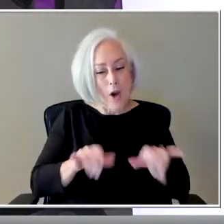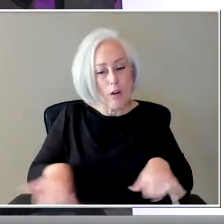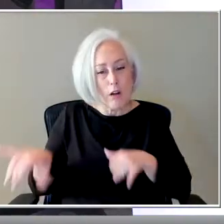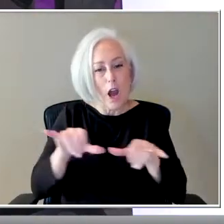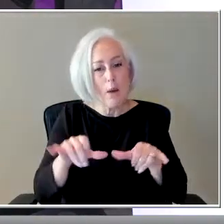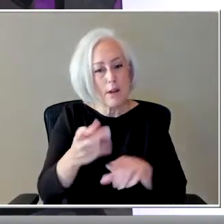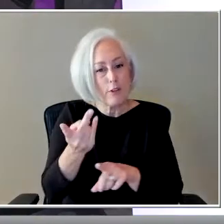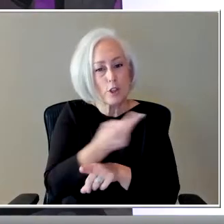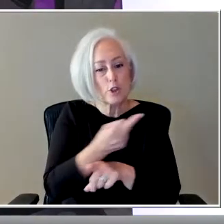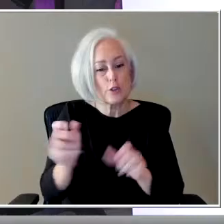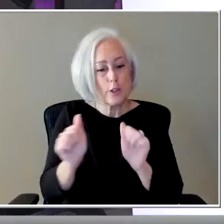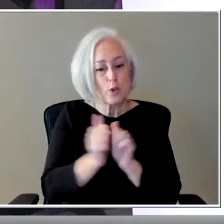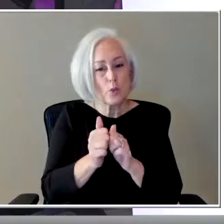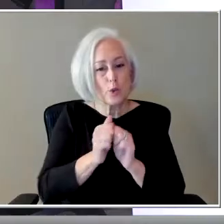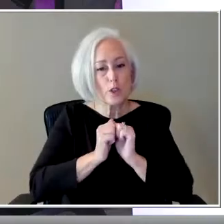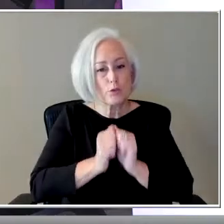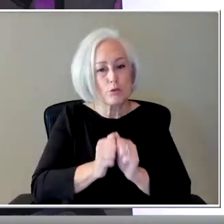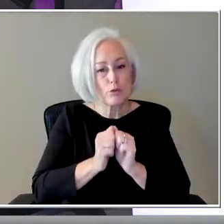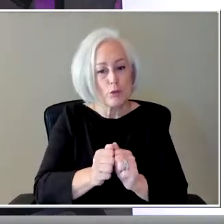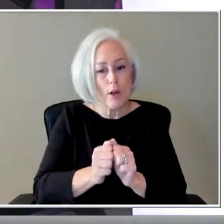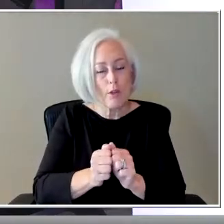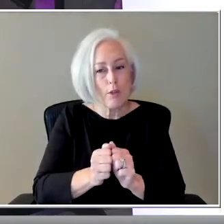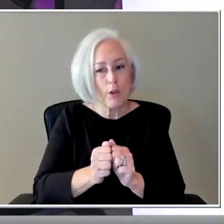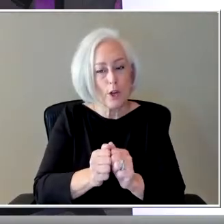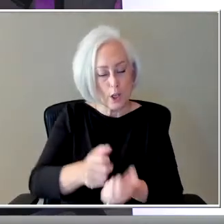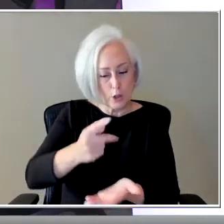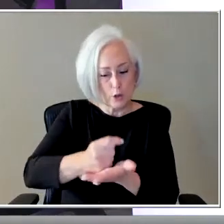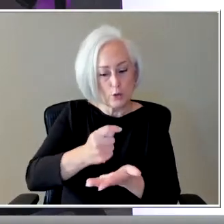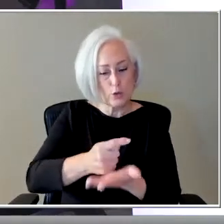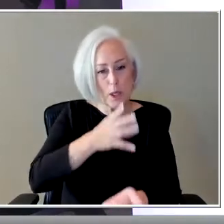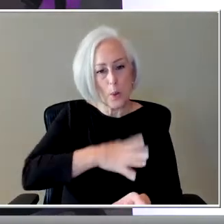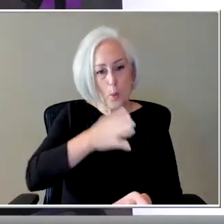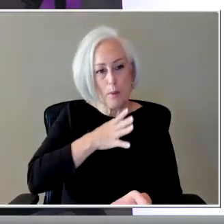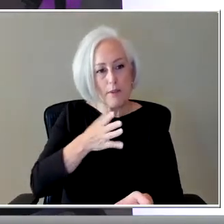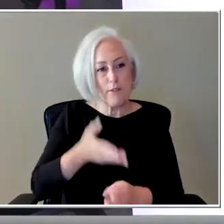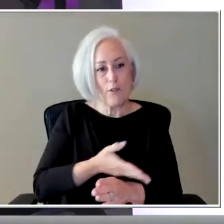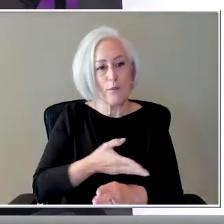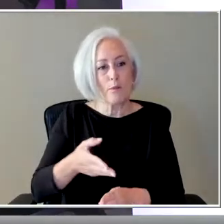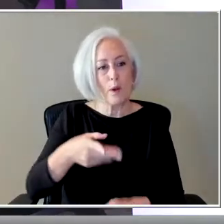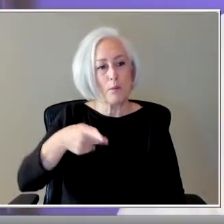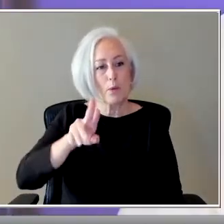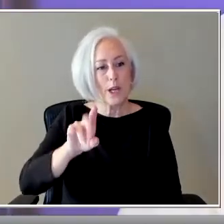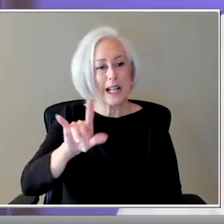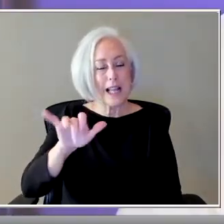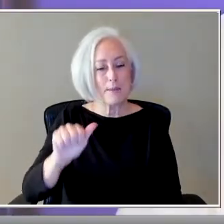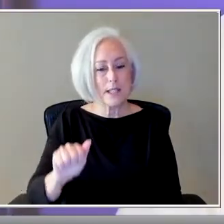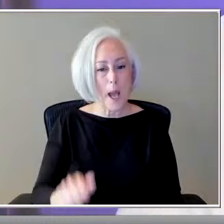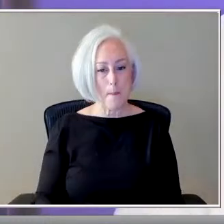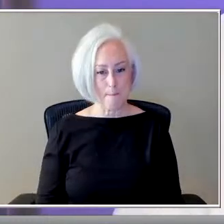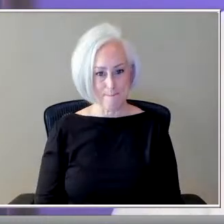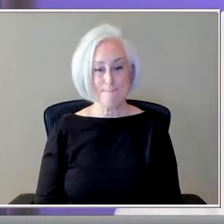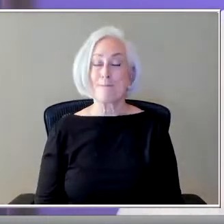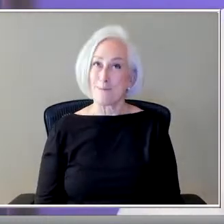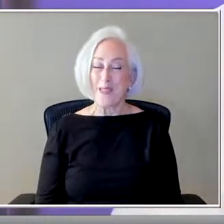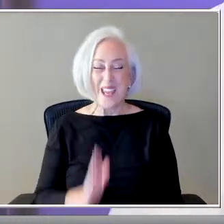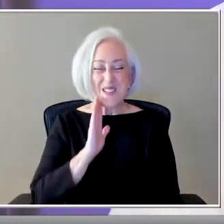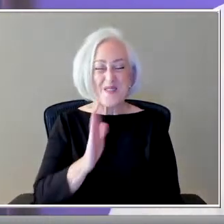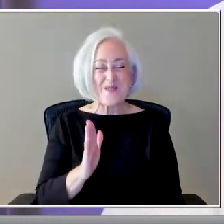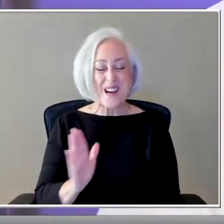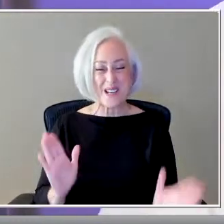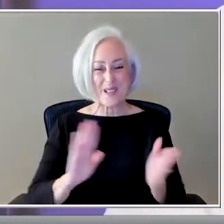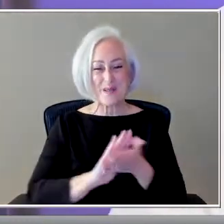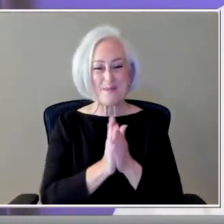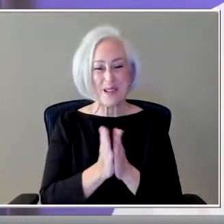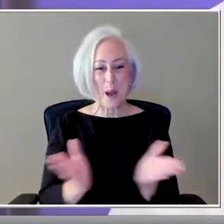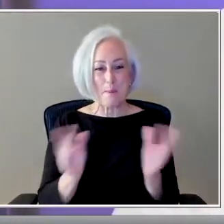Moriarty for this kind of therapy to treat women for preeclampsia? I would say that it's going to become more common. It's currently